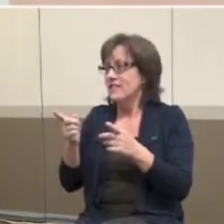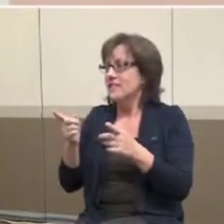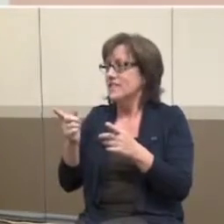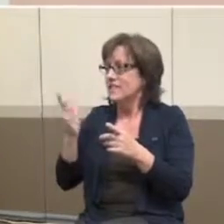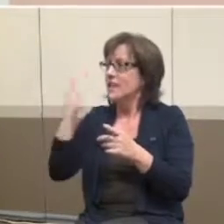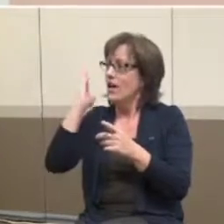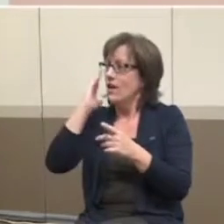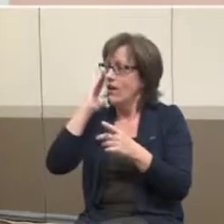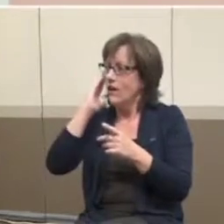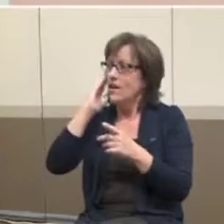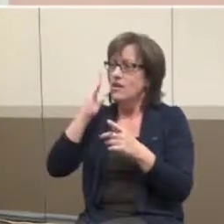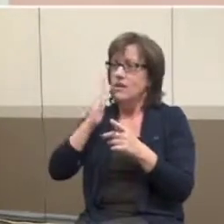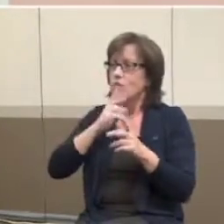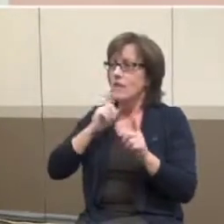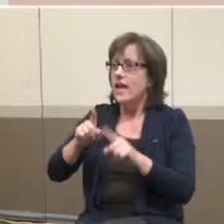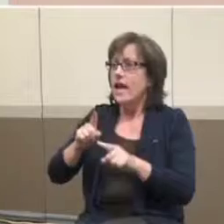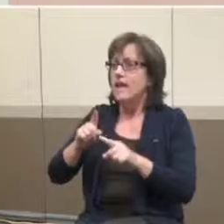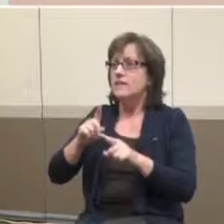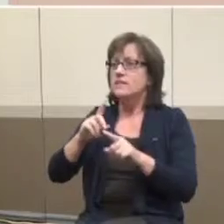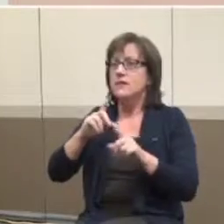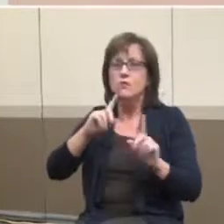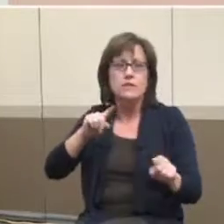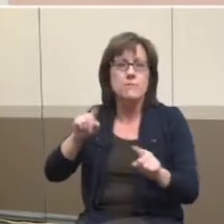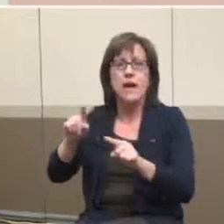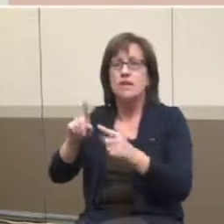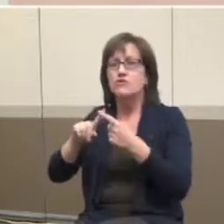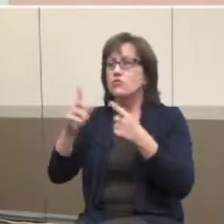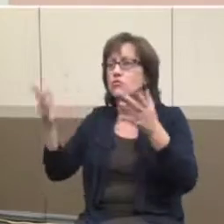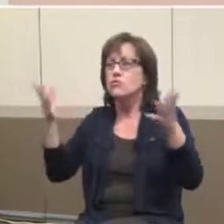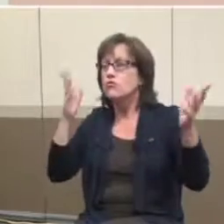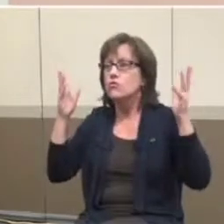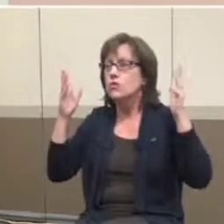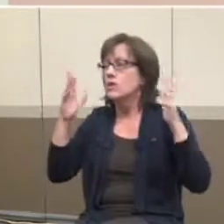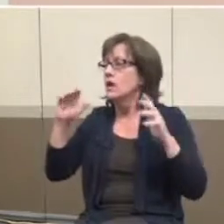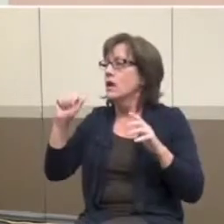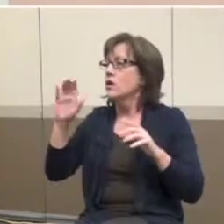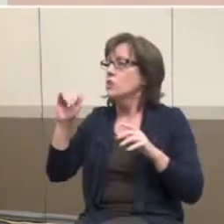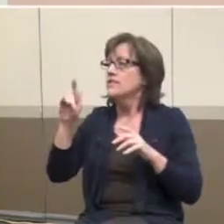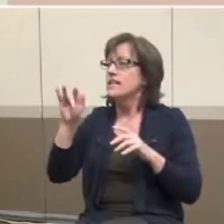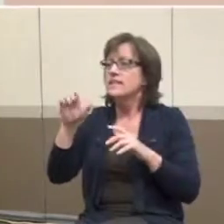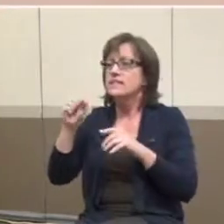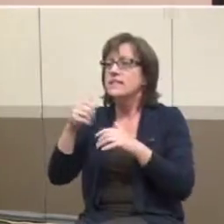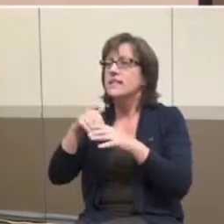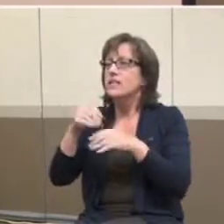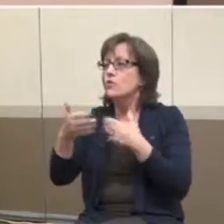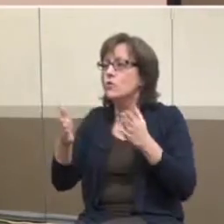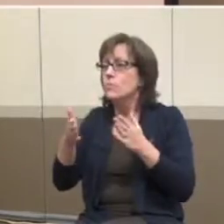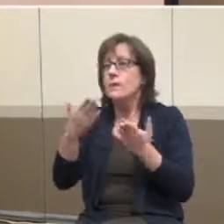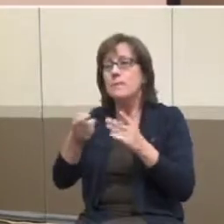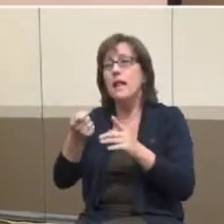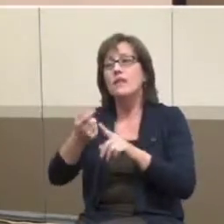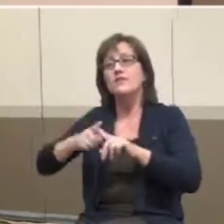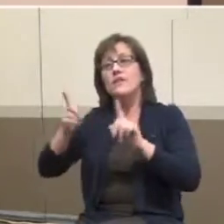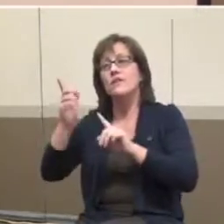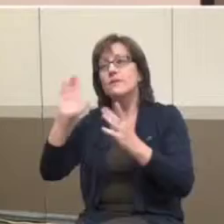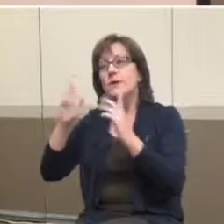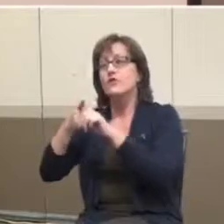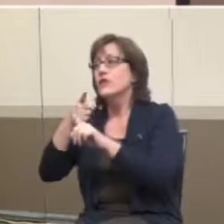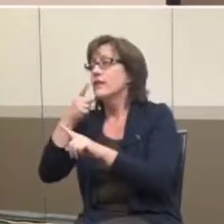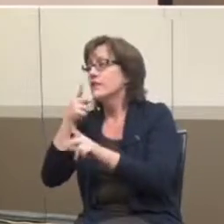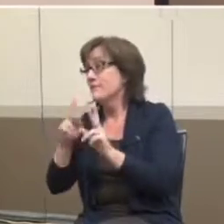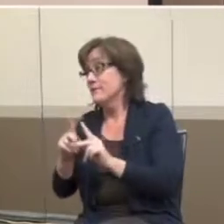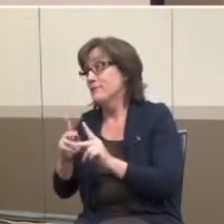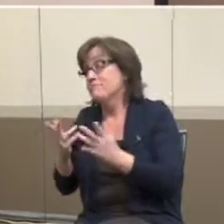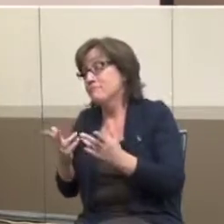she reacts and responds to acoustics in a room maybe a little bit differently than hearing people would. So she was a